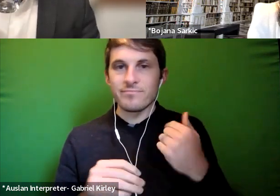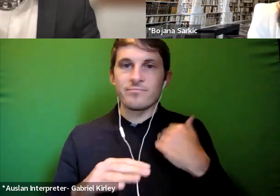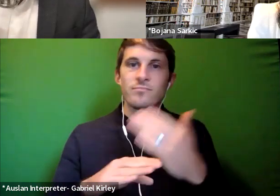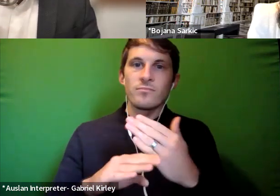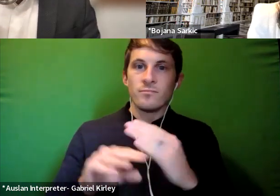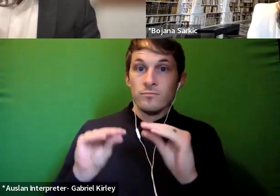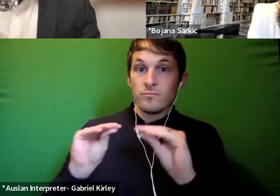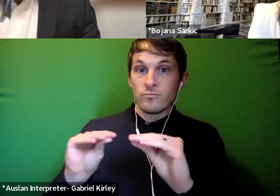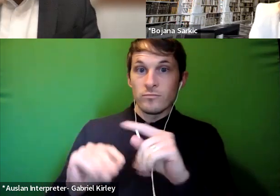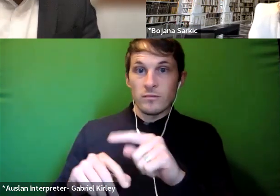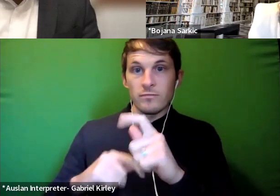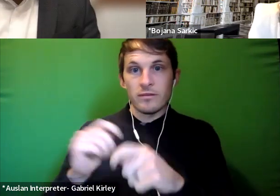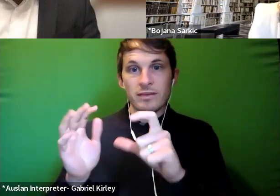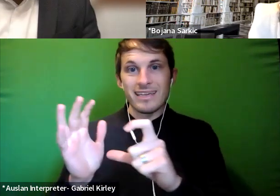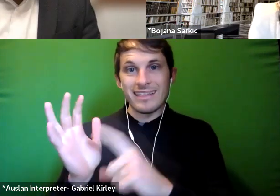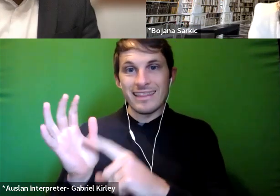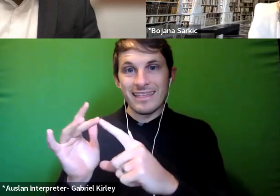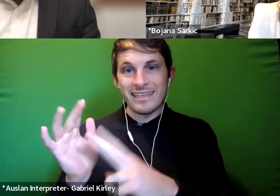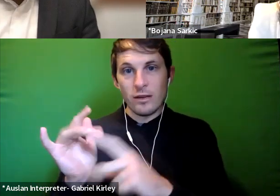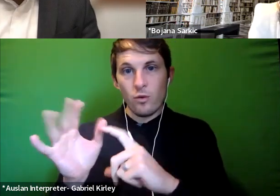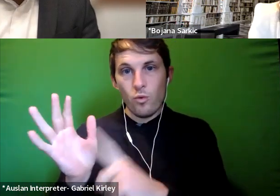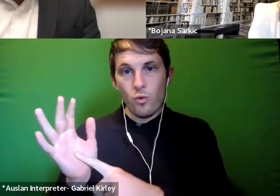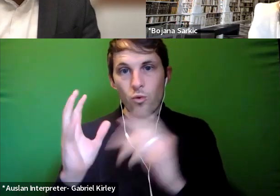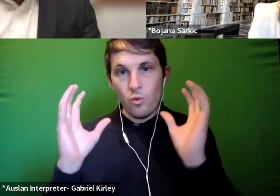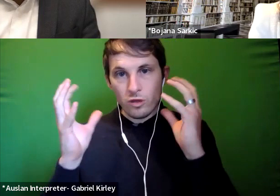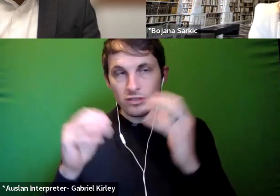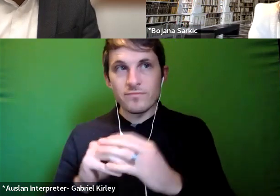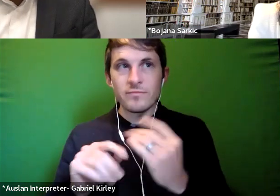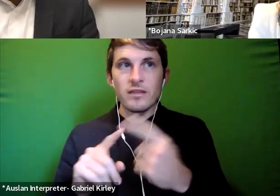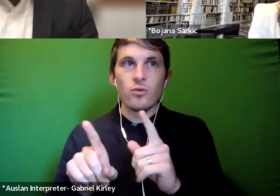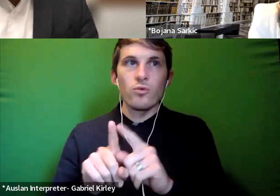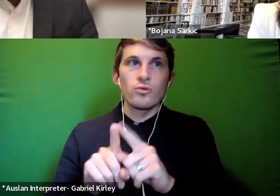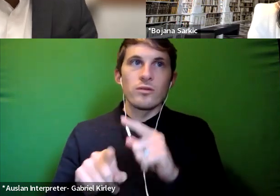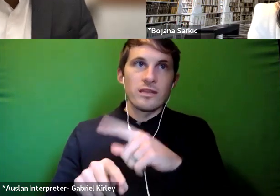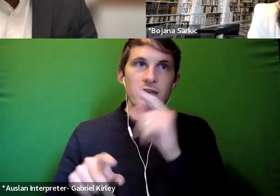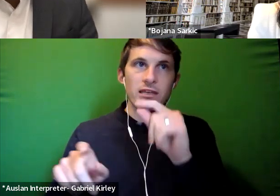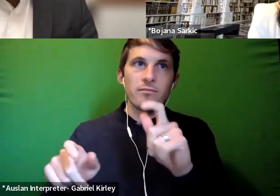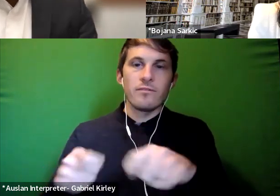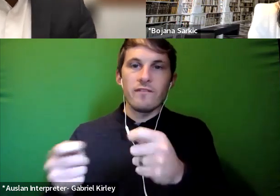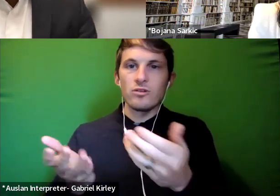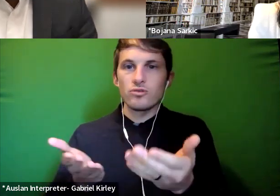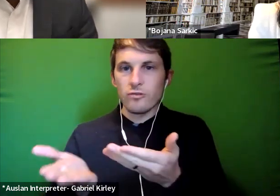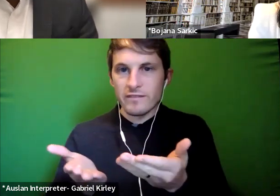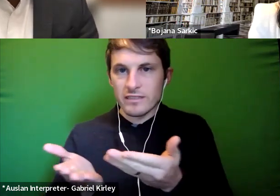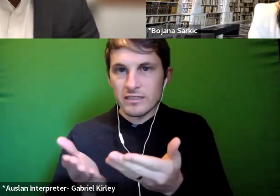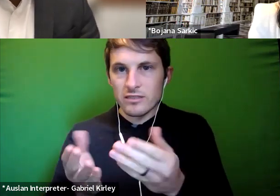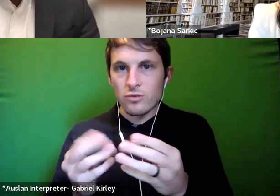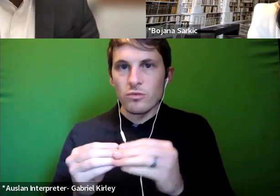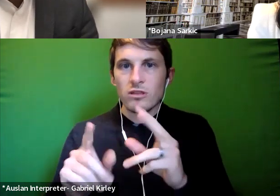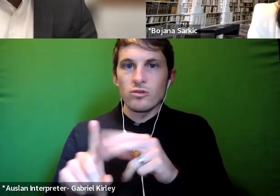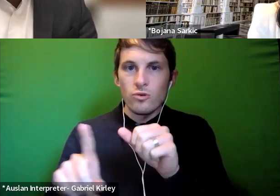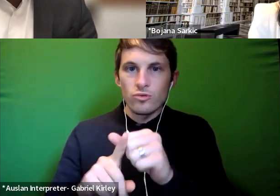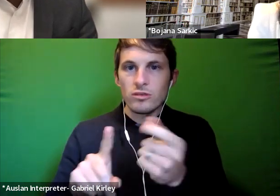to become clinical audiologists and to be able to provide services in terms of diagnosing